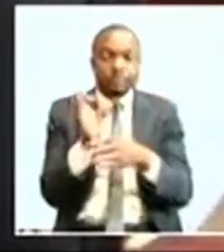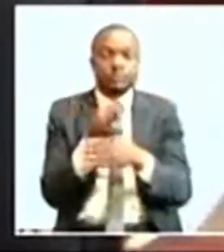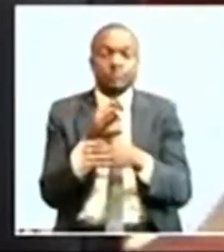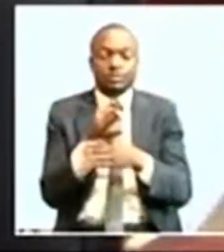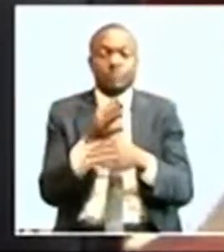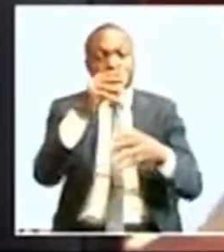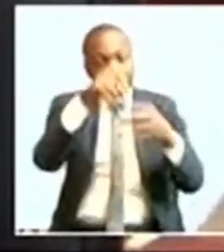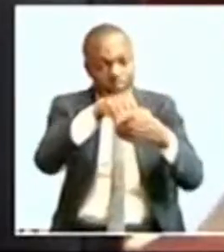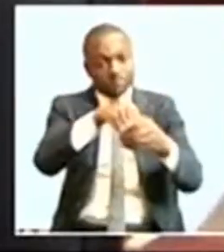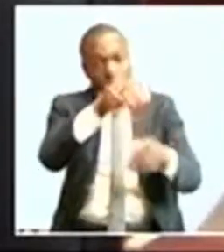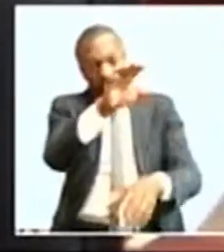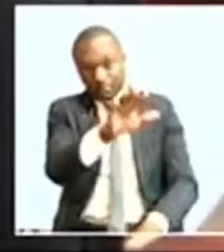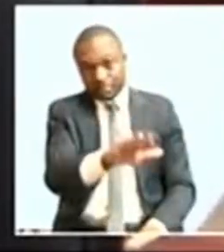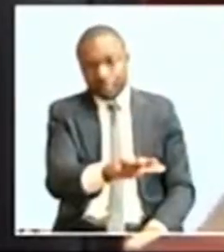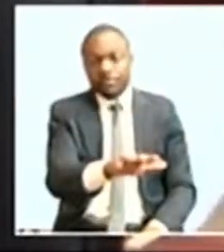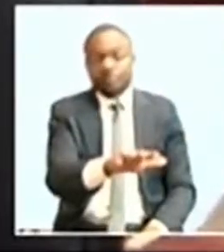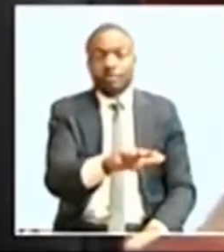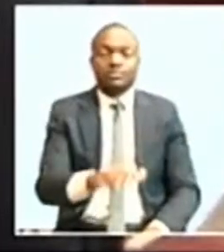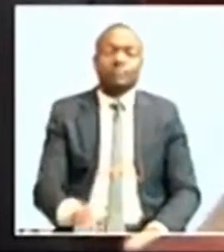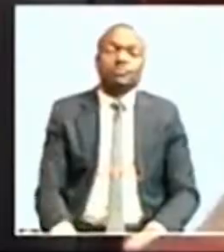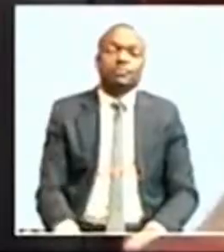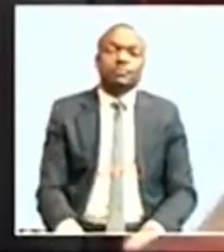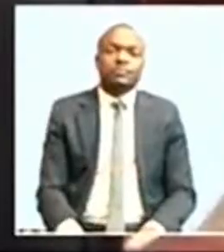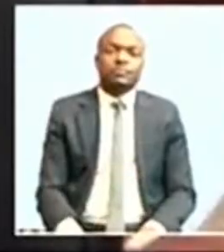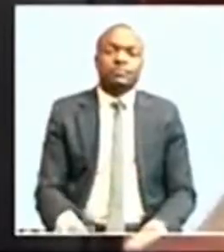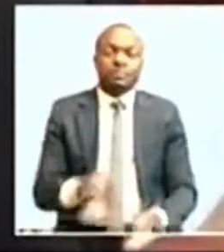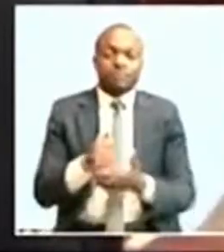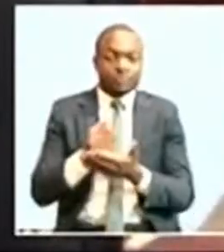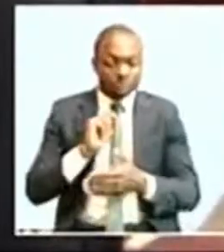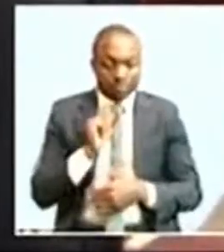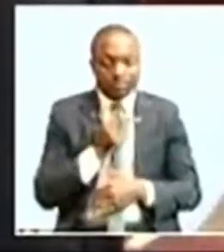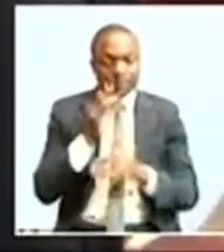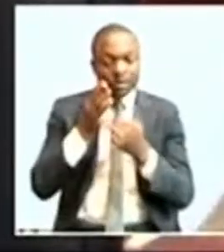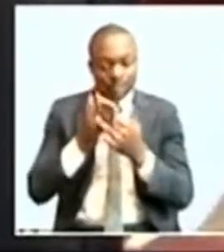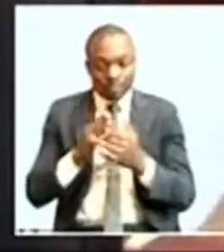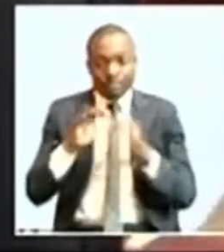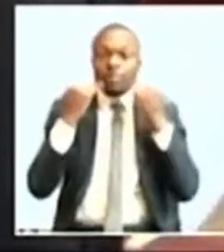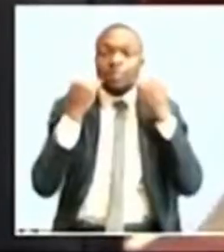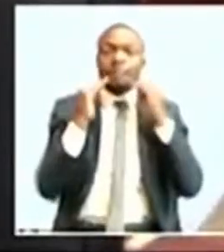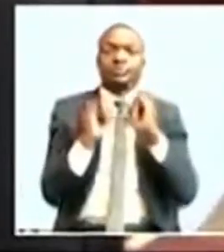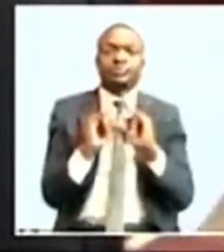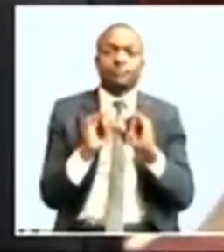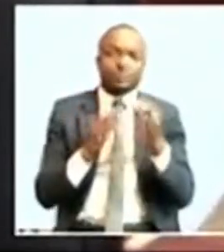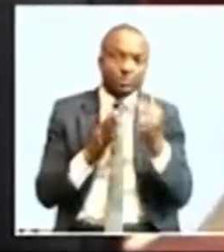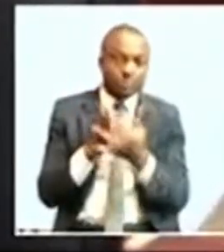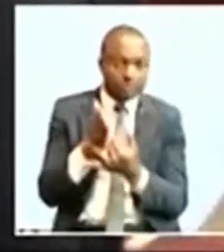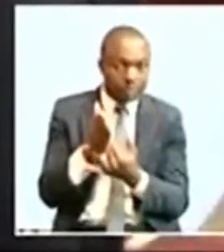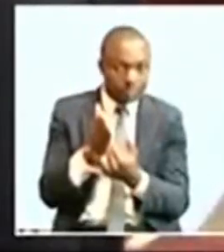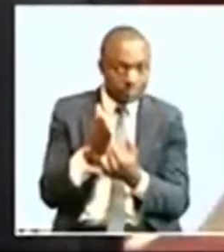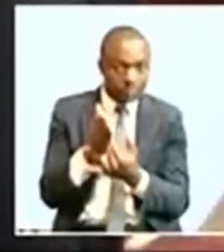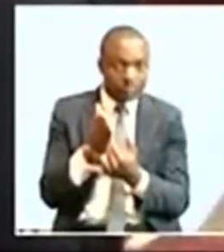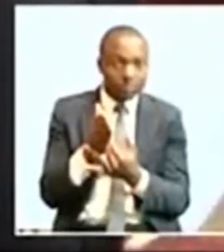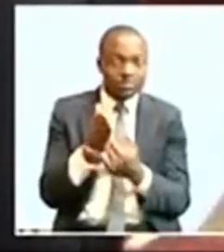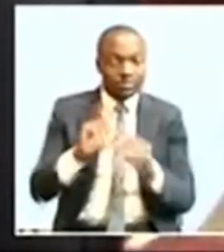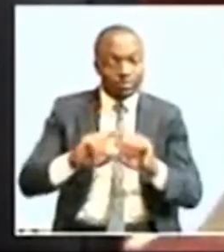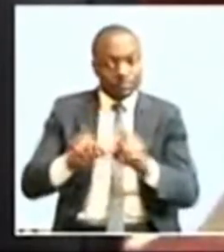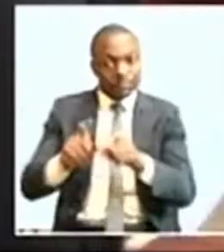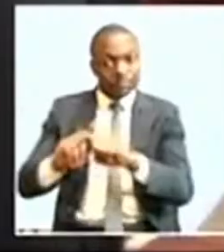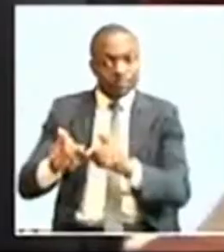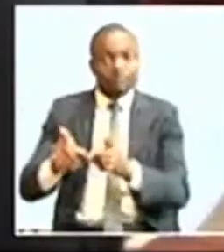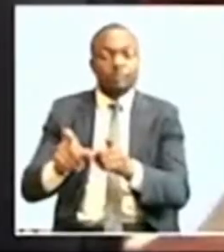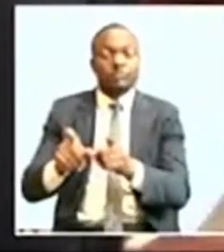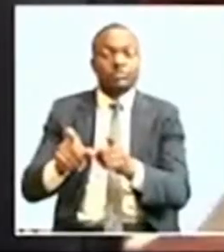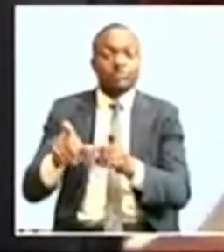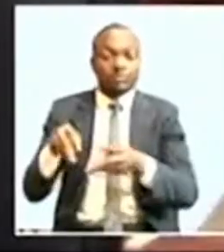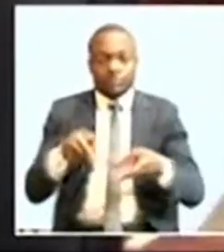are contained in them, and help us share data through the various